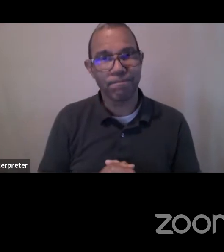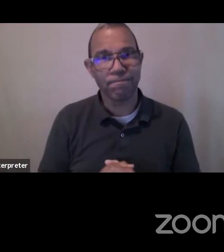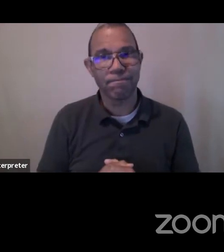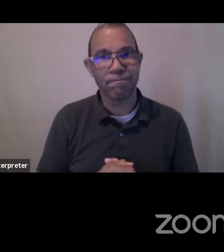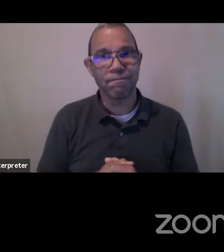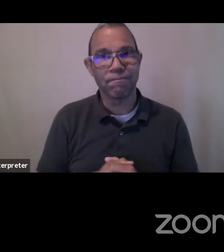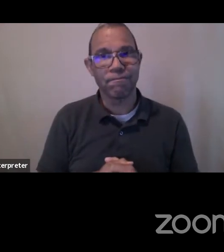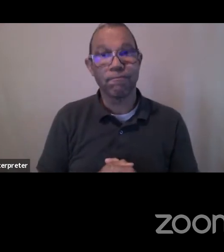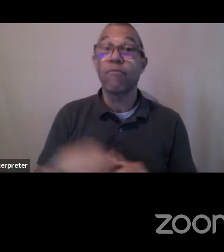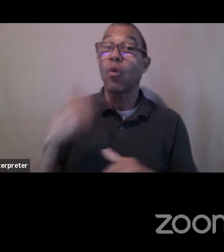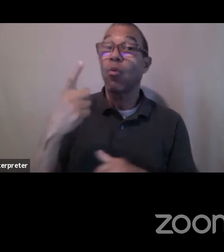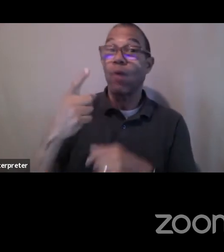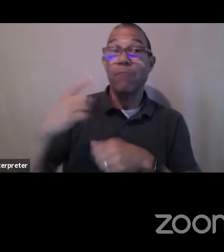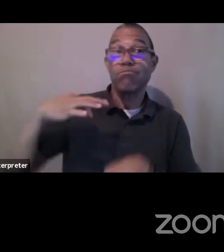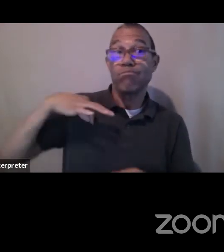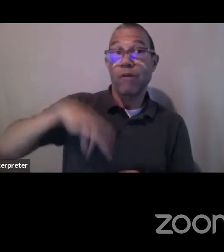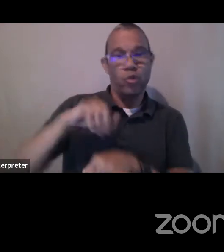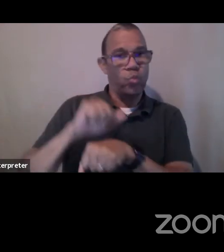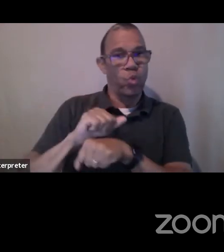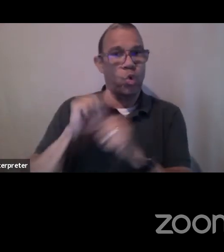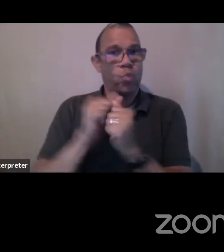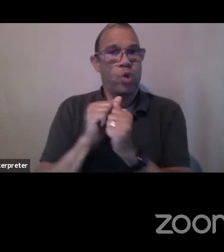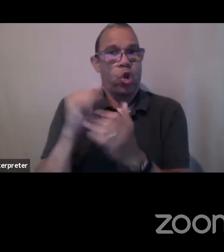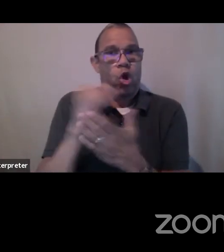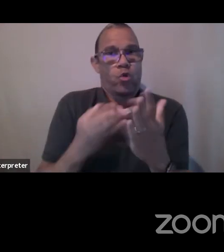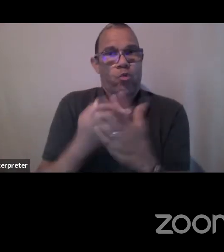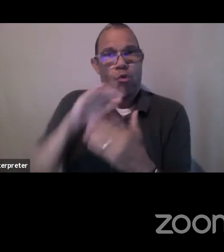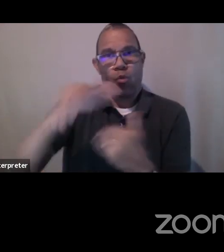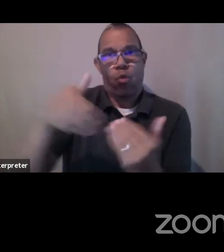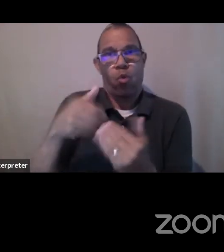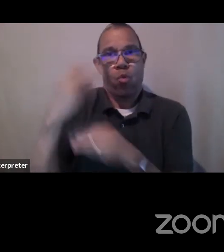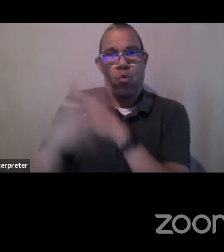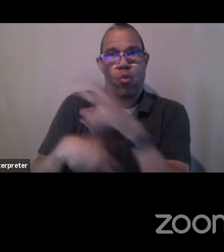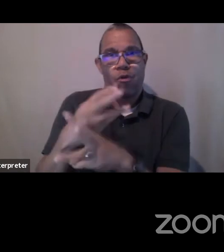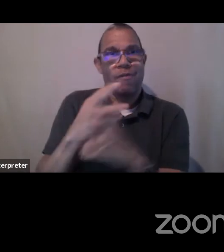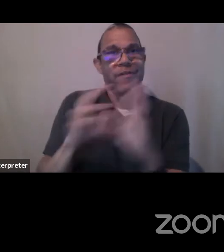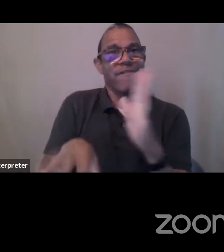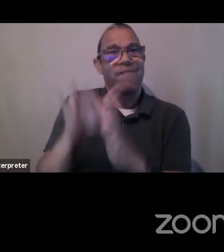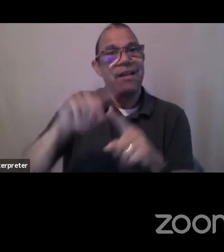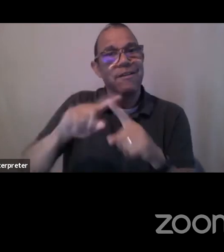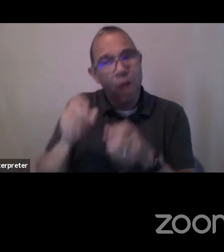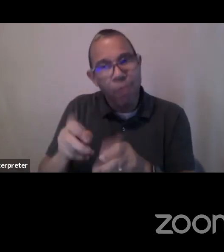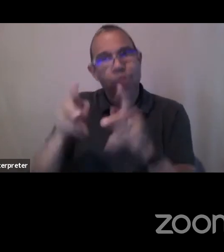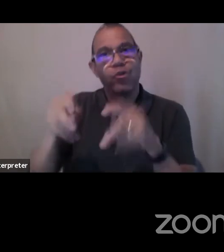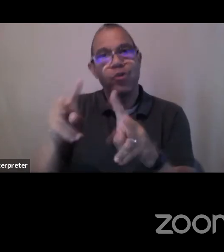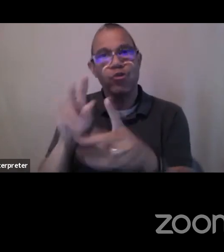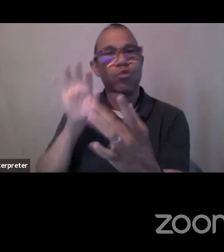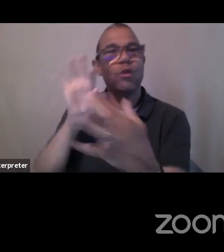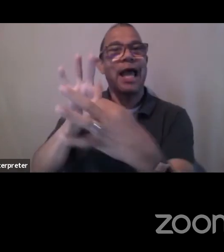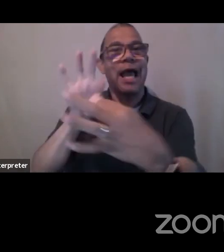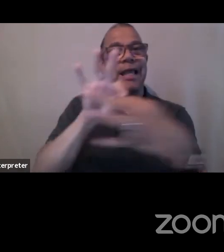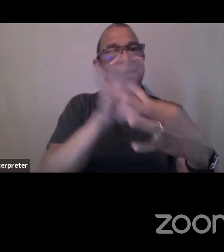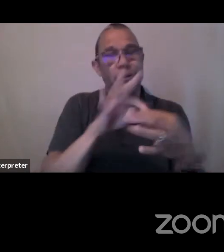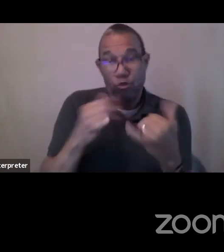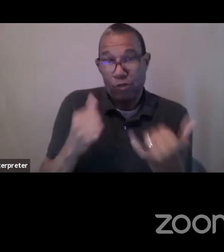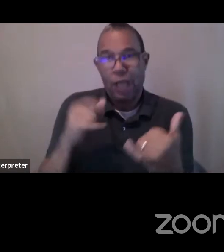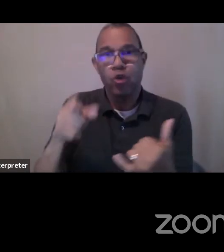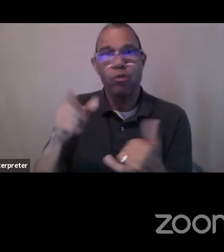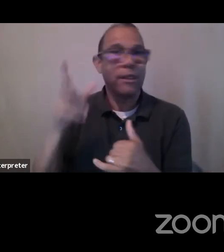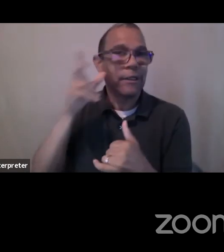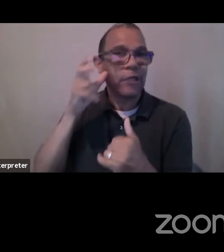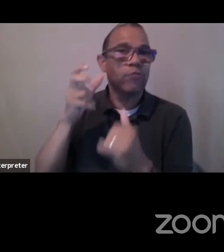One of the privileges of working with artists from around the world is finding opportunities to connect with them. Today, we'll be hearing a